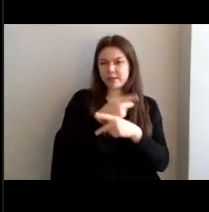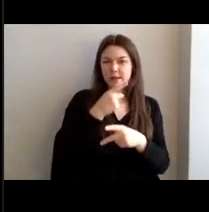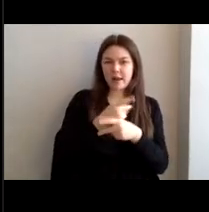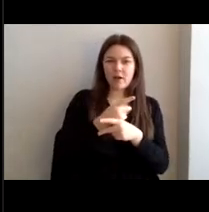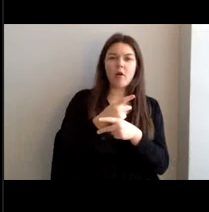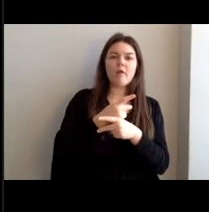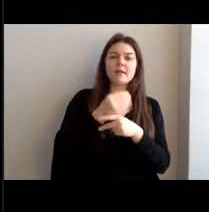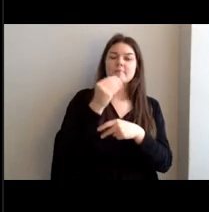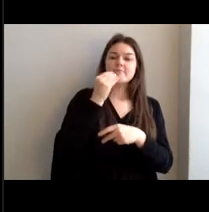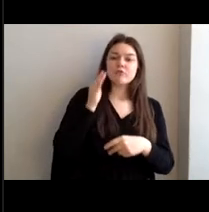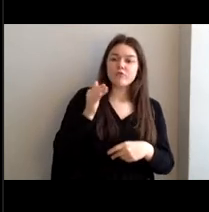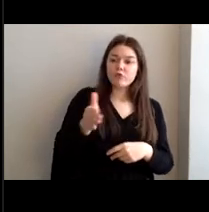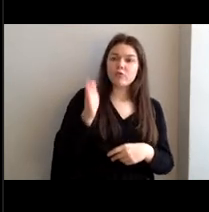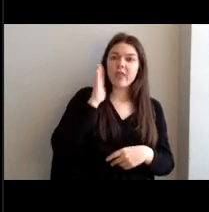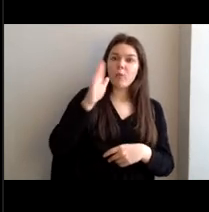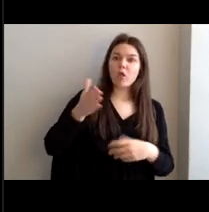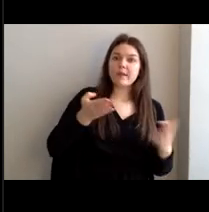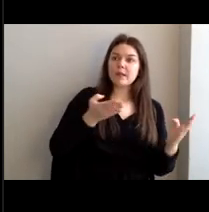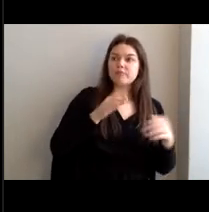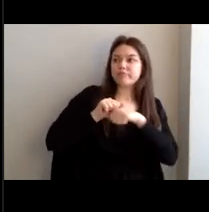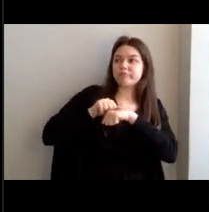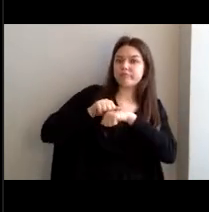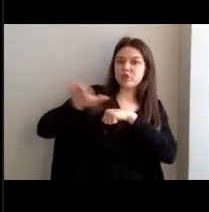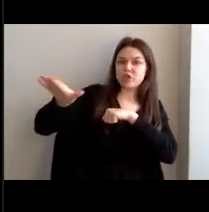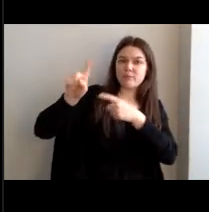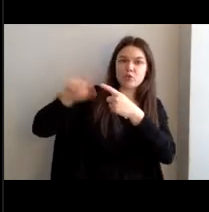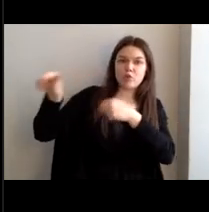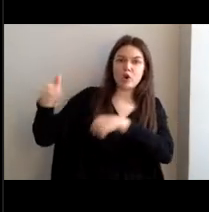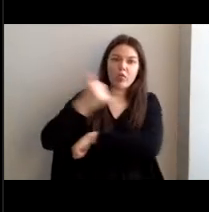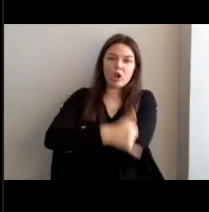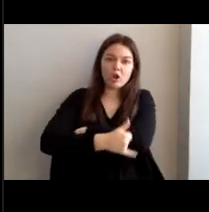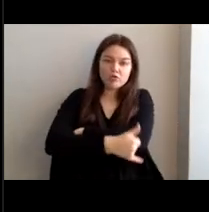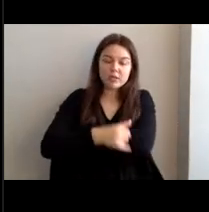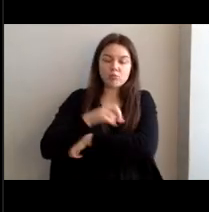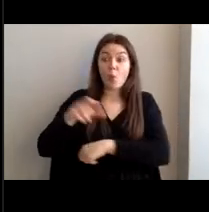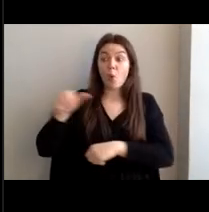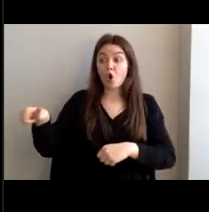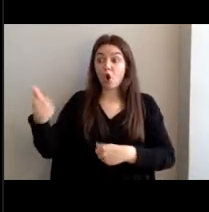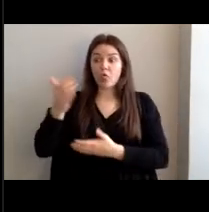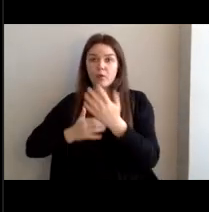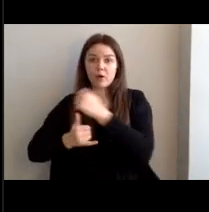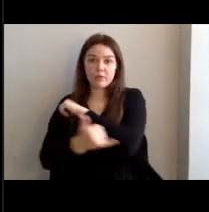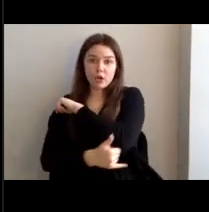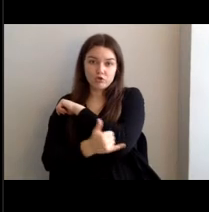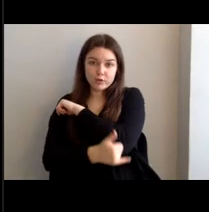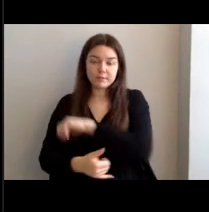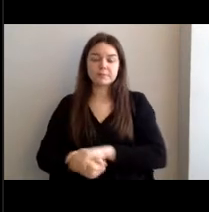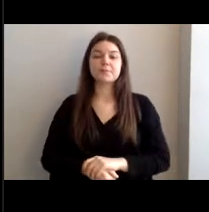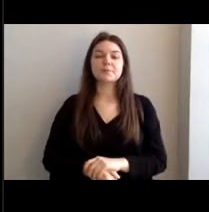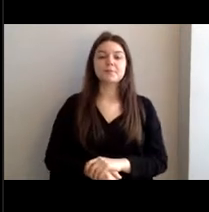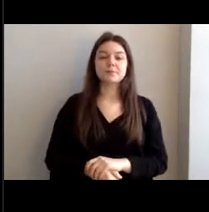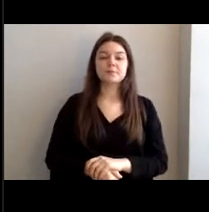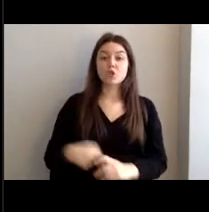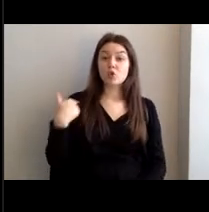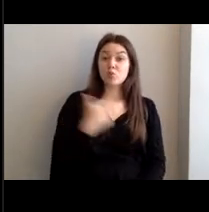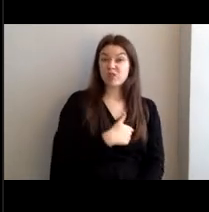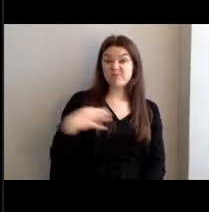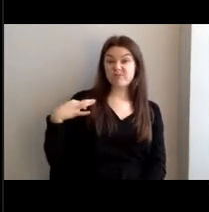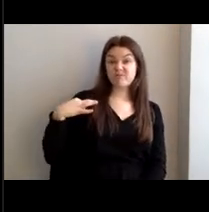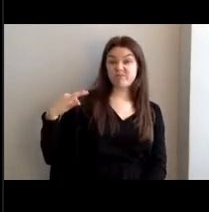seafood. So we are a voluntary program. So the customer actually has to ask